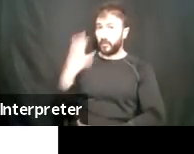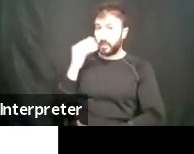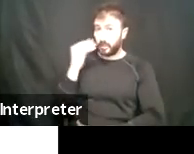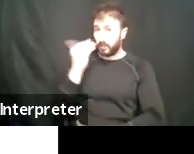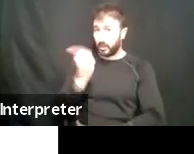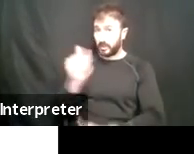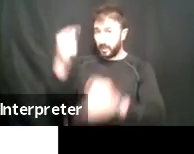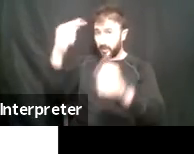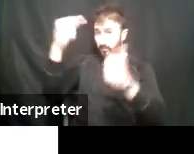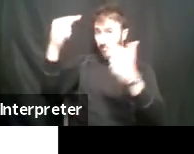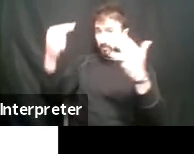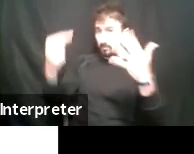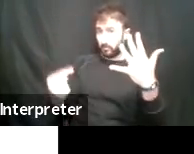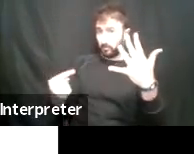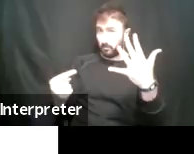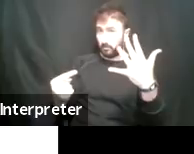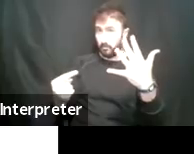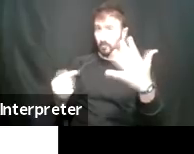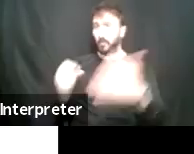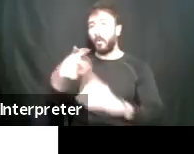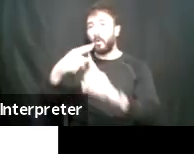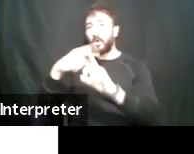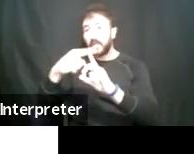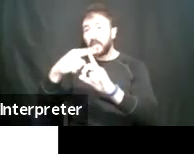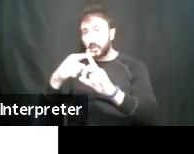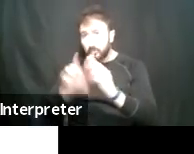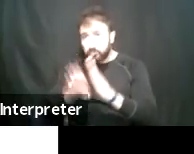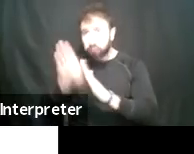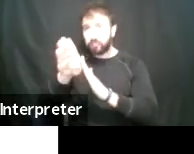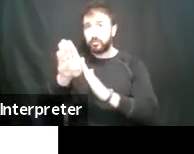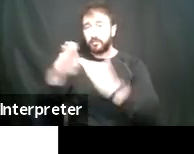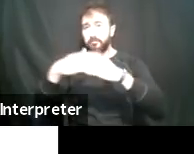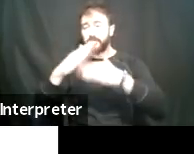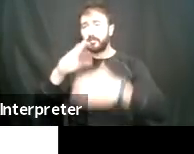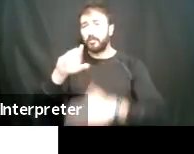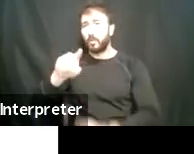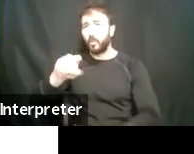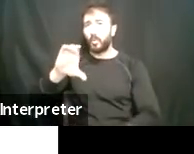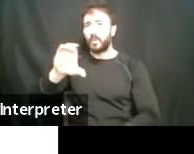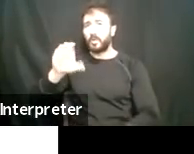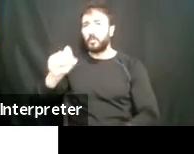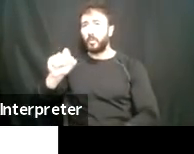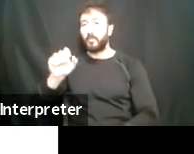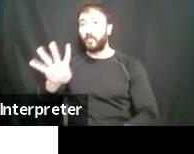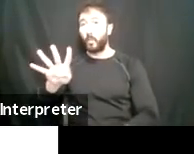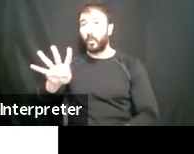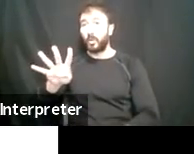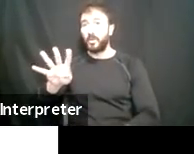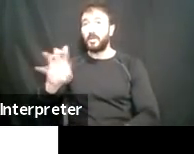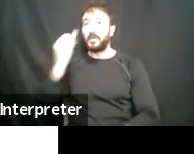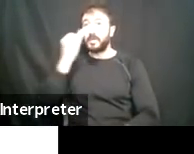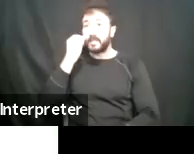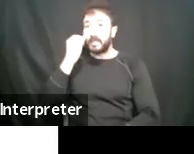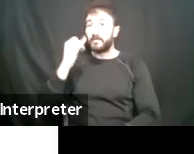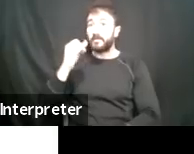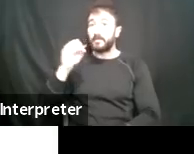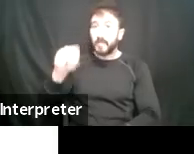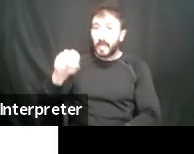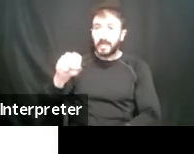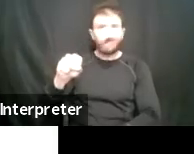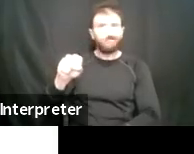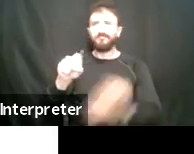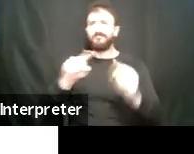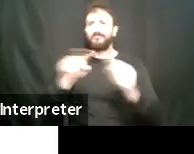call the office. Don't come in. So that's kind of our crutch to get by next week. But then we